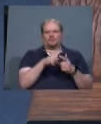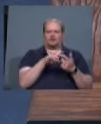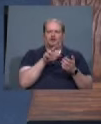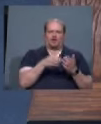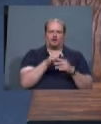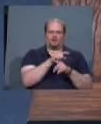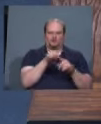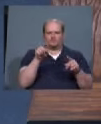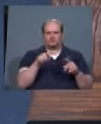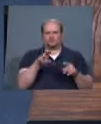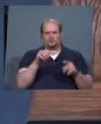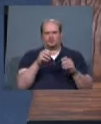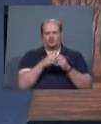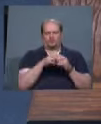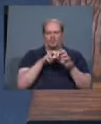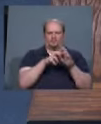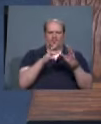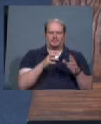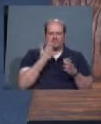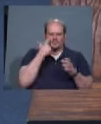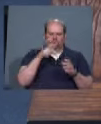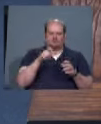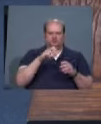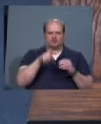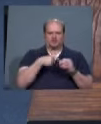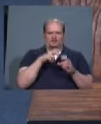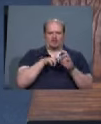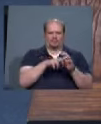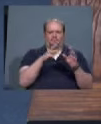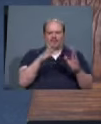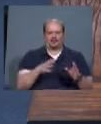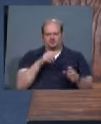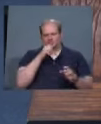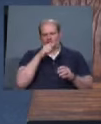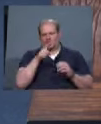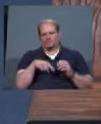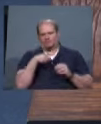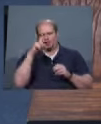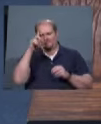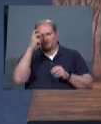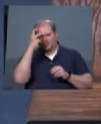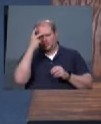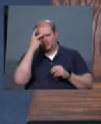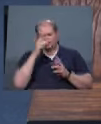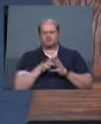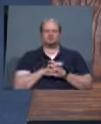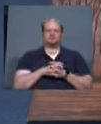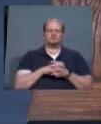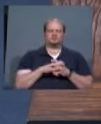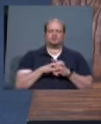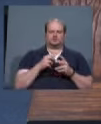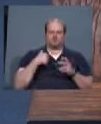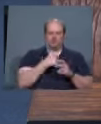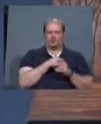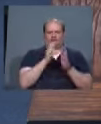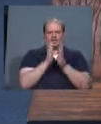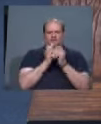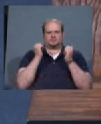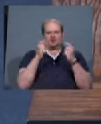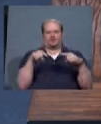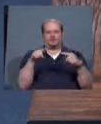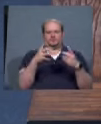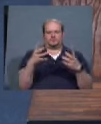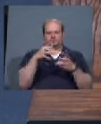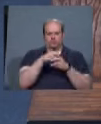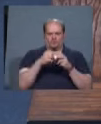all should be with the passengers because it's supposed to be about the passengers, not about politics. So we're asking you all to come